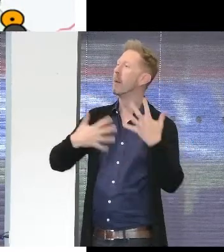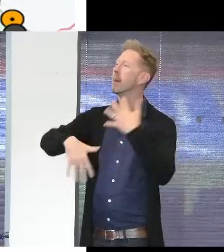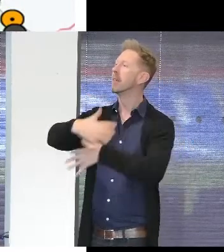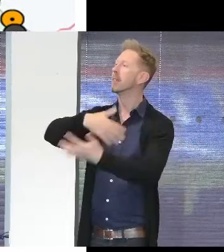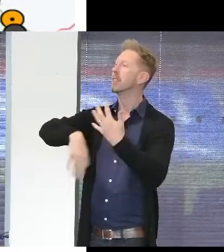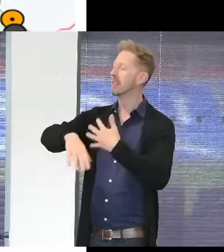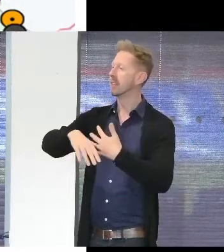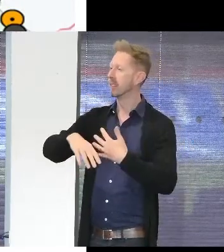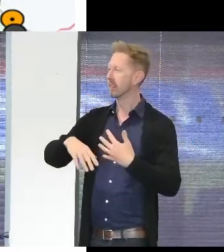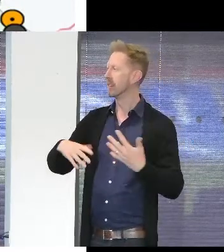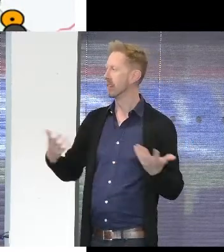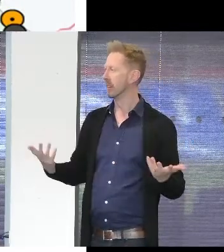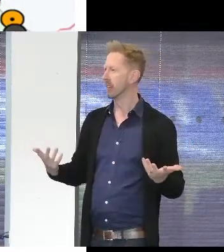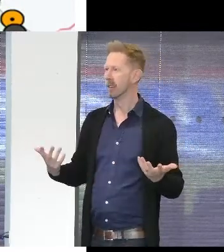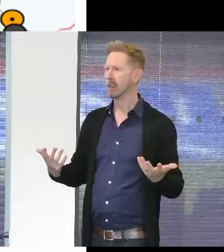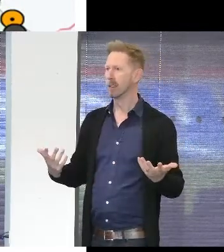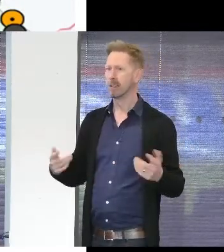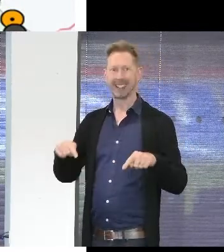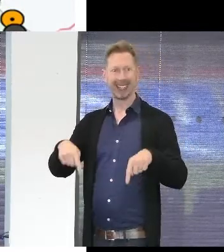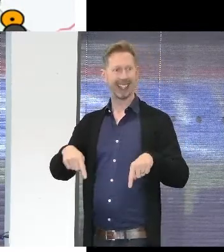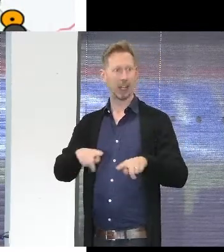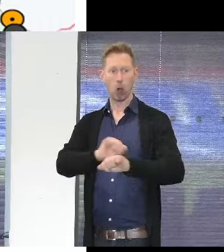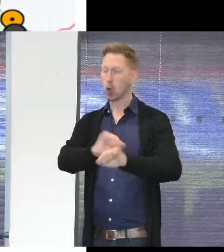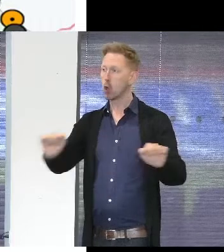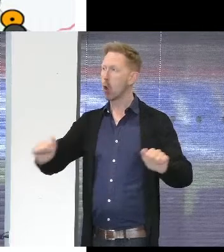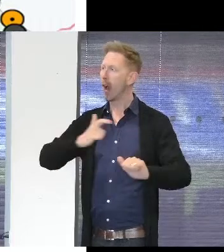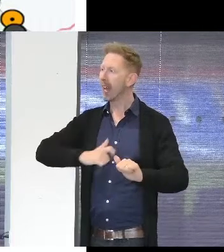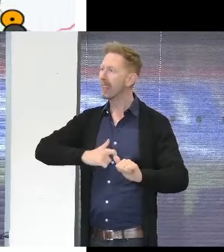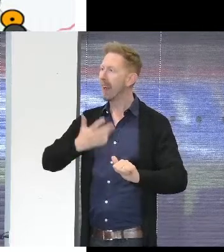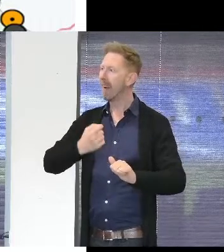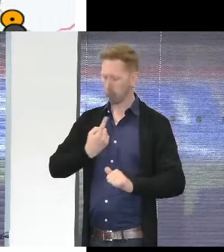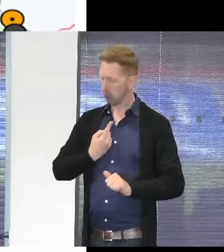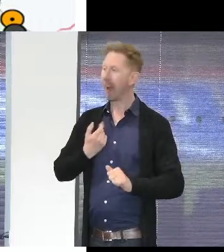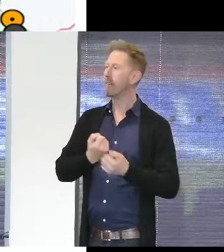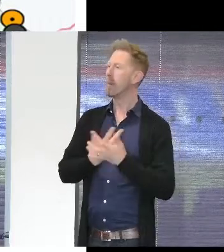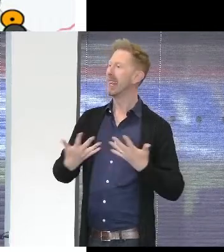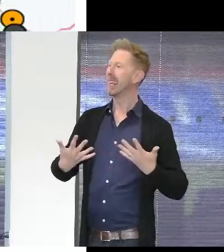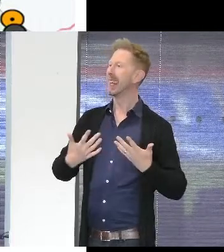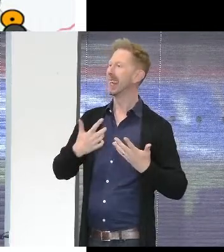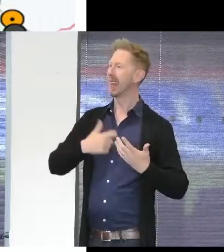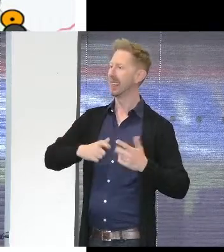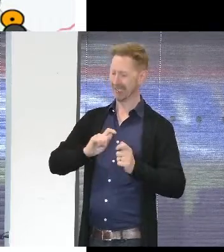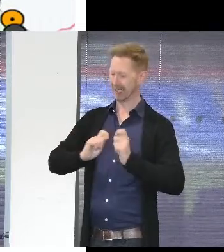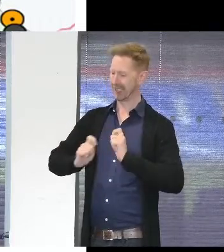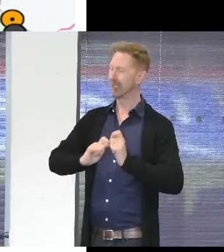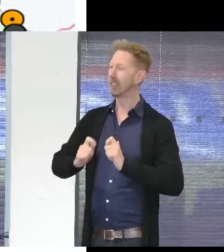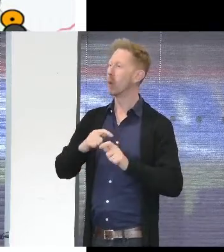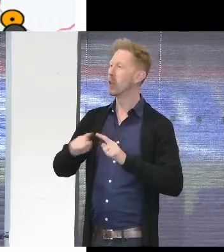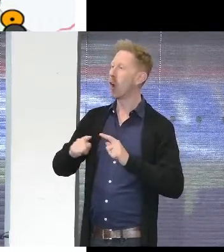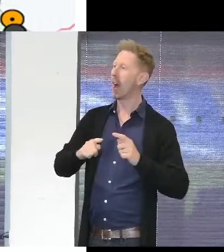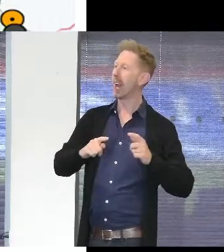clear the intersectionality, lots of people in this room will have those cross-cutting identities, and that's key to what we're trying to do here.